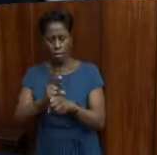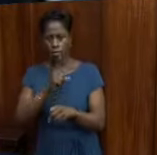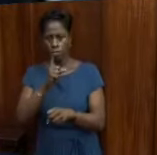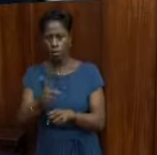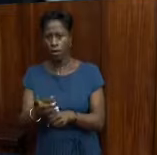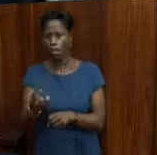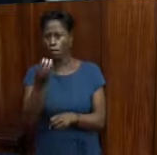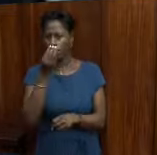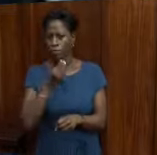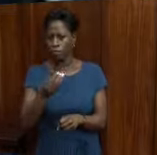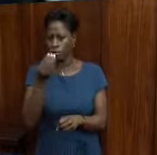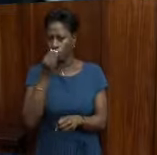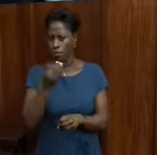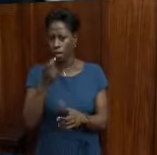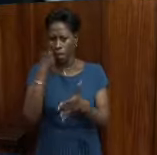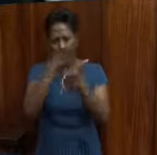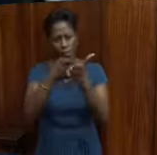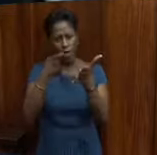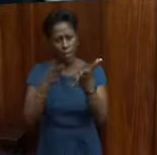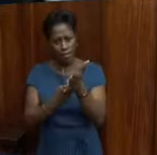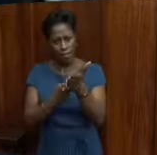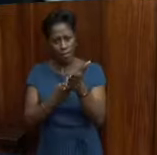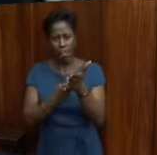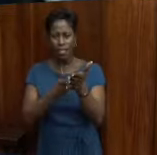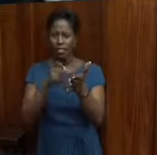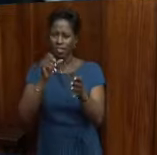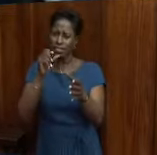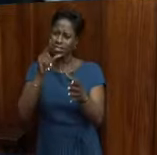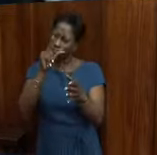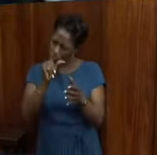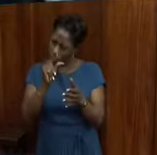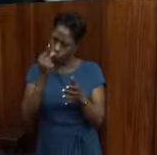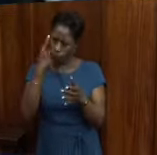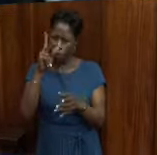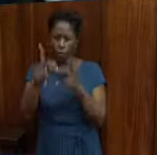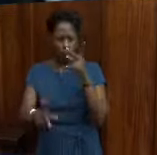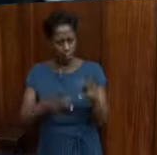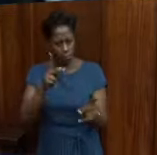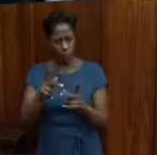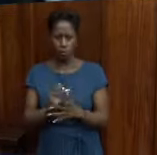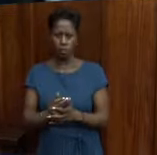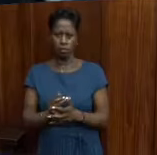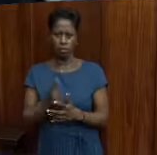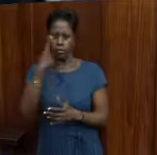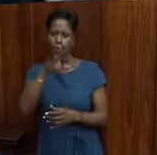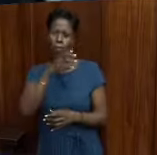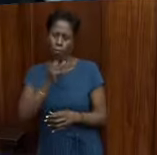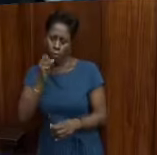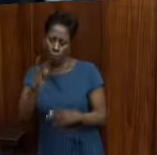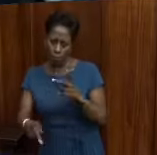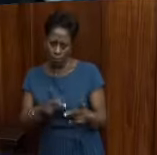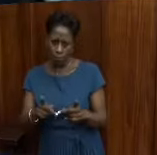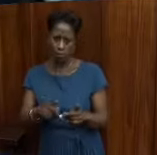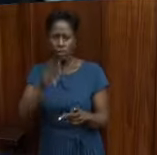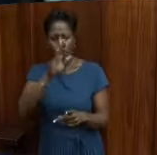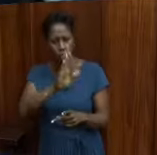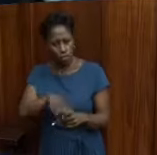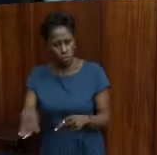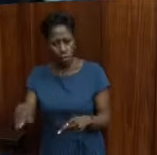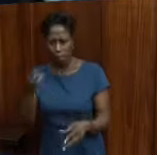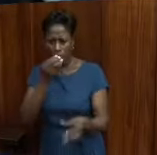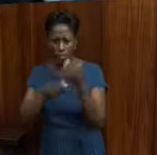that regardless of the circumstance of poverty, the most vulnerable, the elderly, and our children benefit from adequate